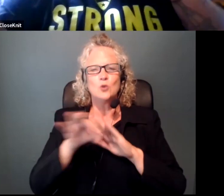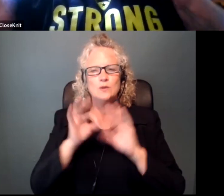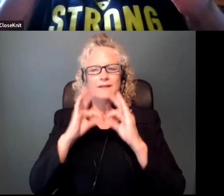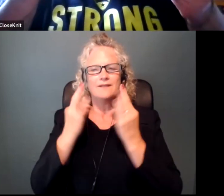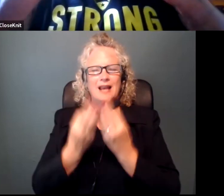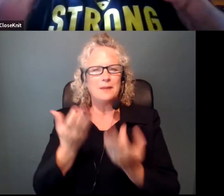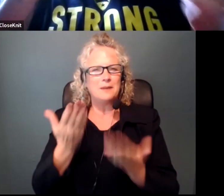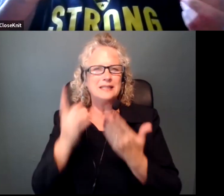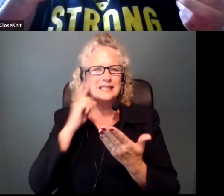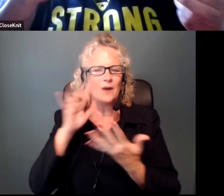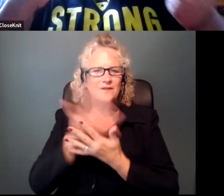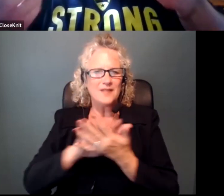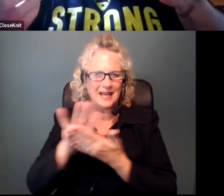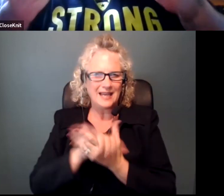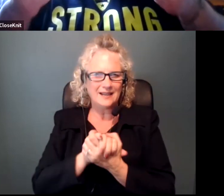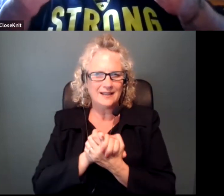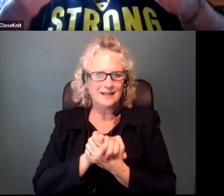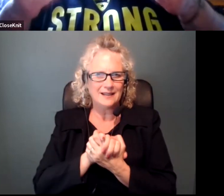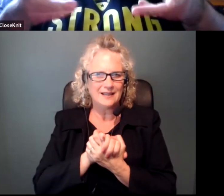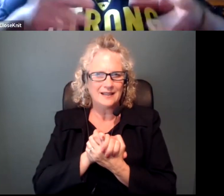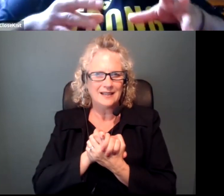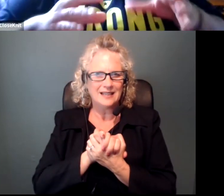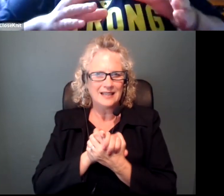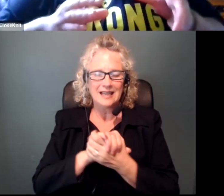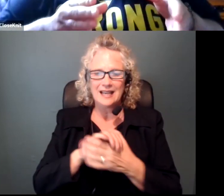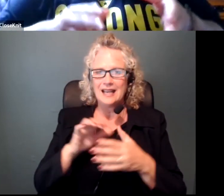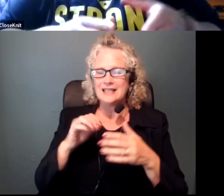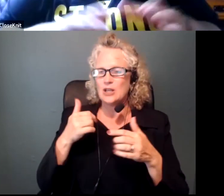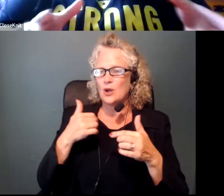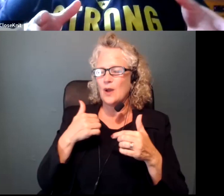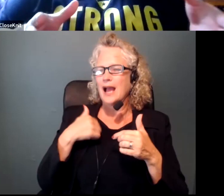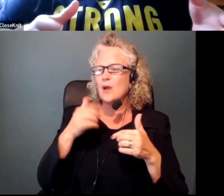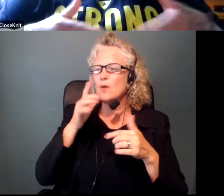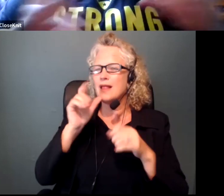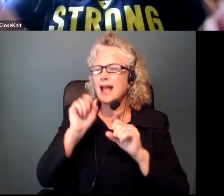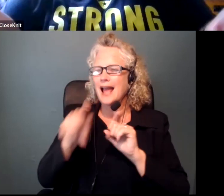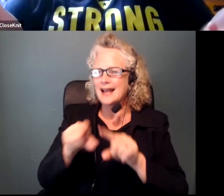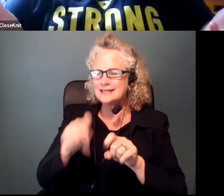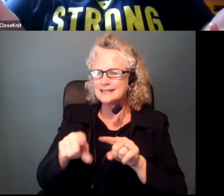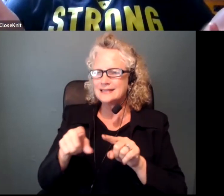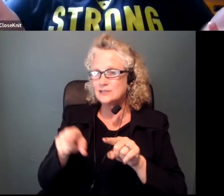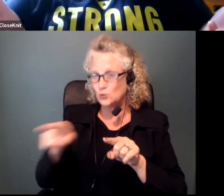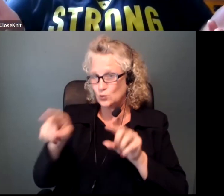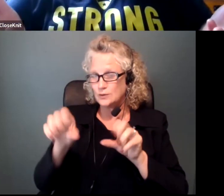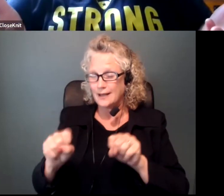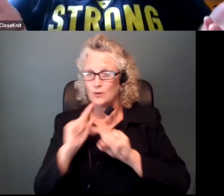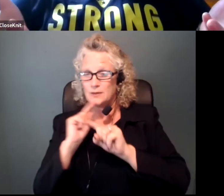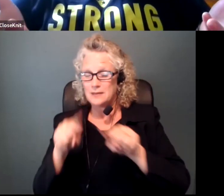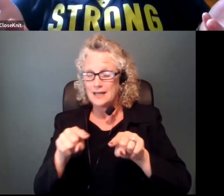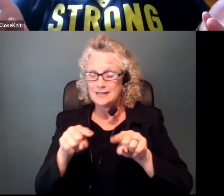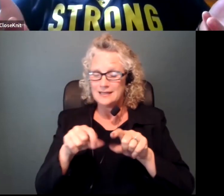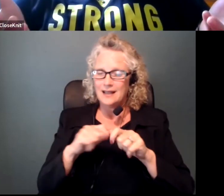are able to respond to me, right? If I ask, okay. So I want to ask if anybody's willing and brave enough